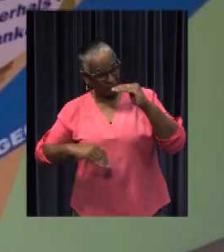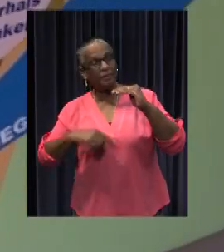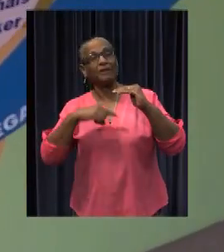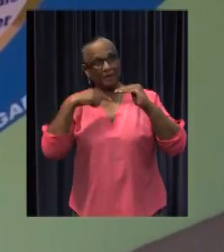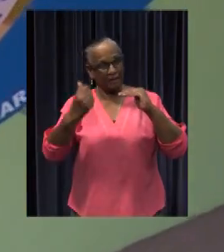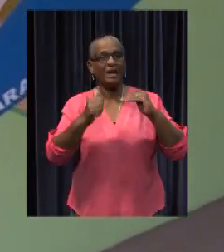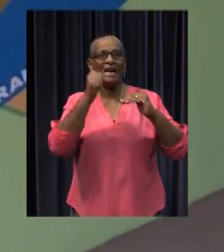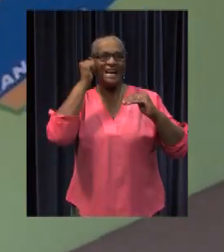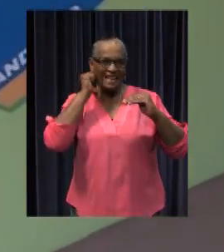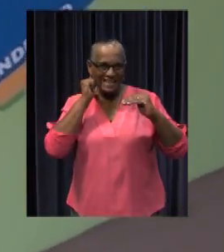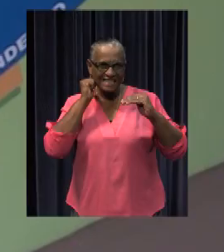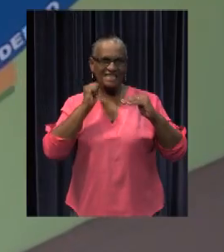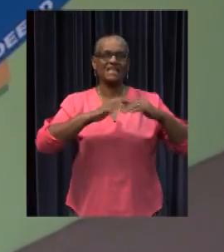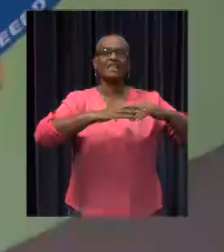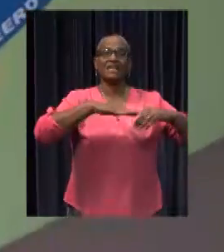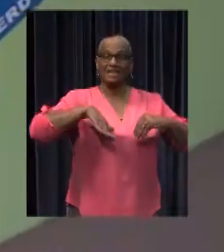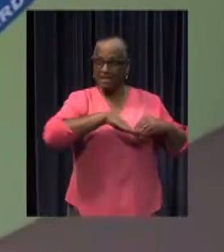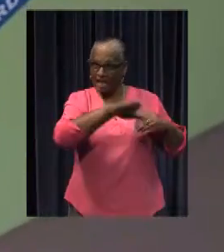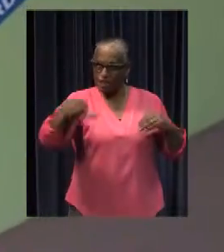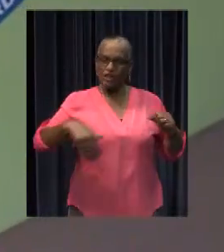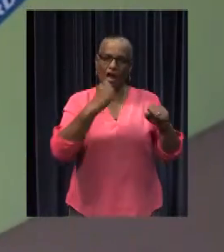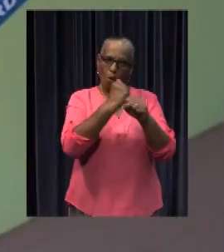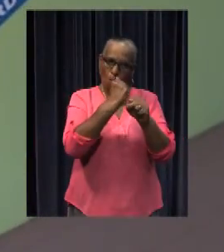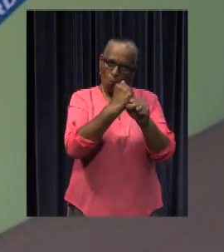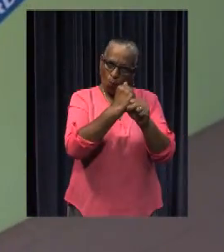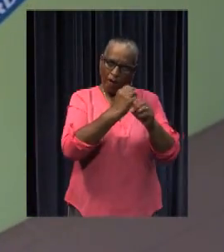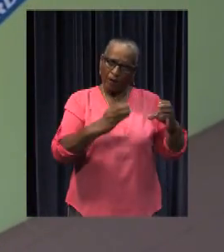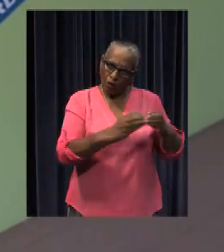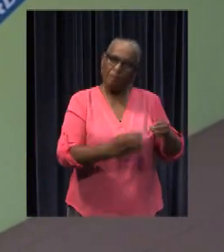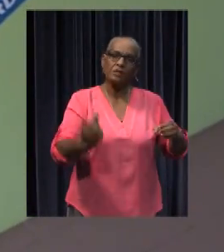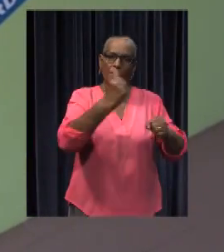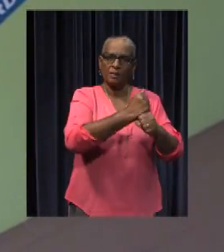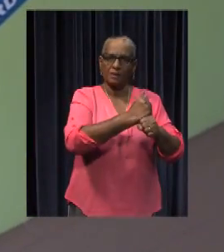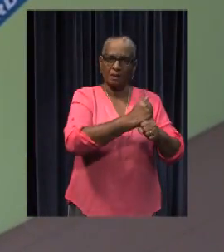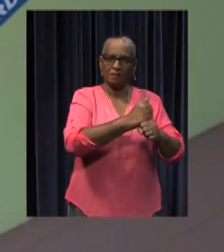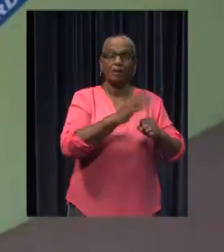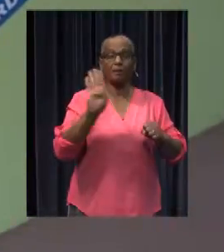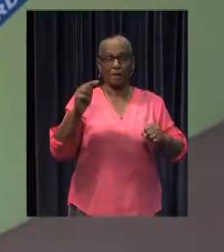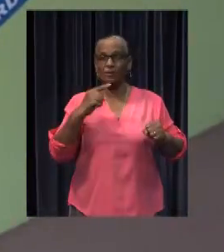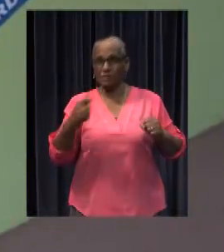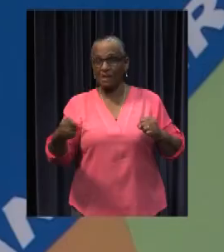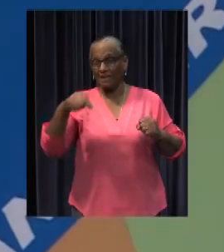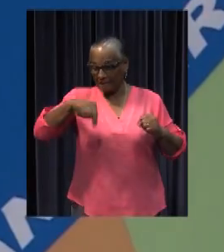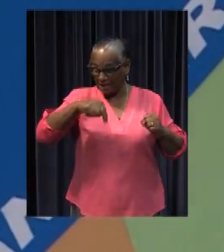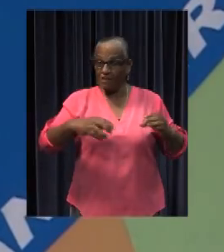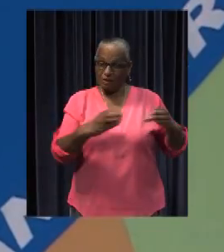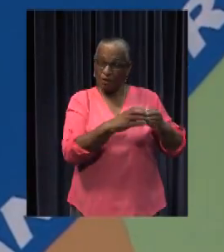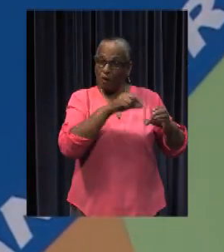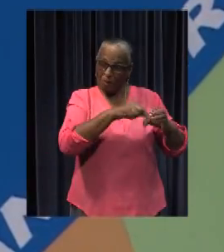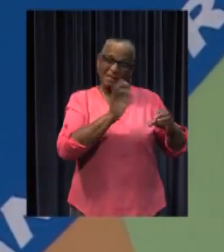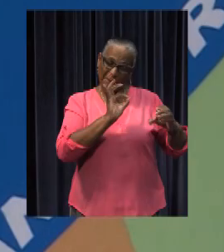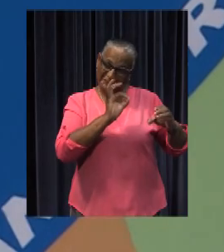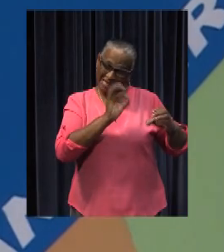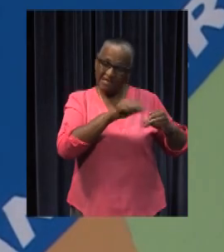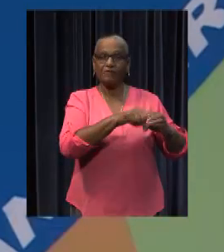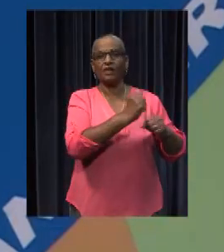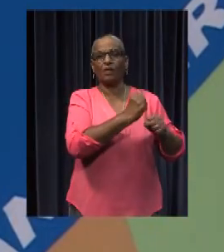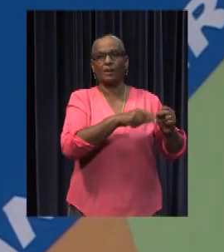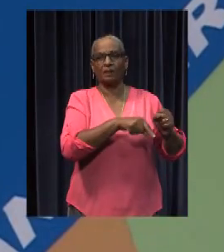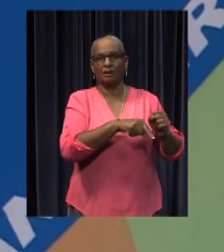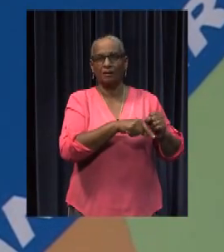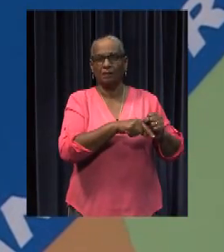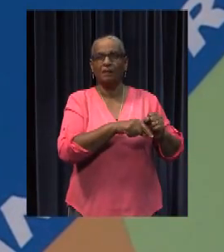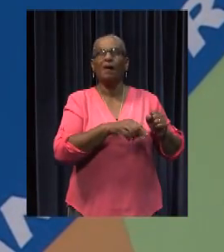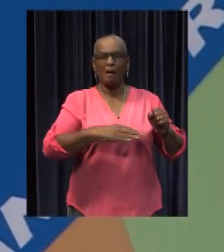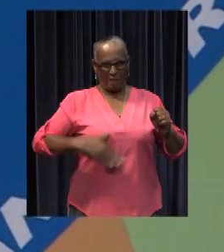women are regularly screened. To reduce the number of cases, a national working committee is installed.